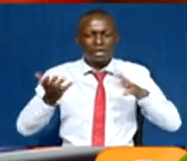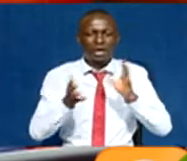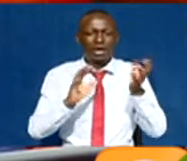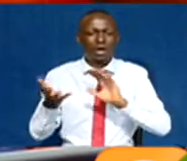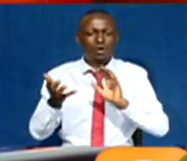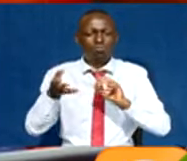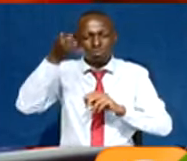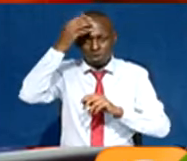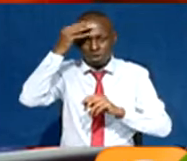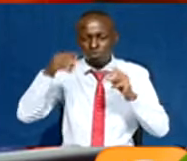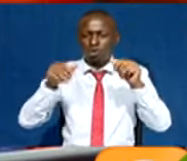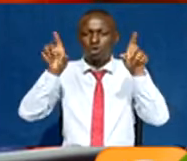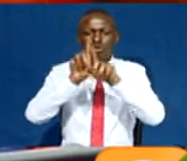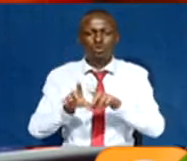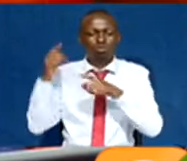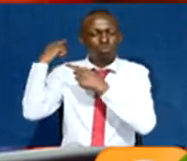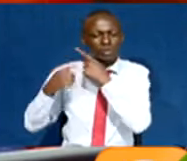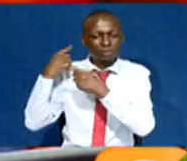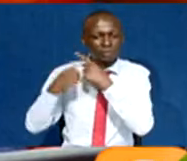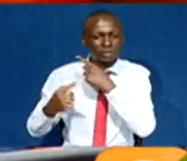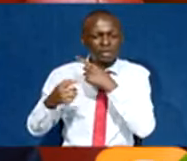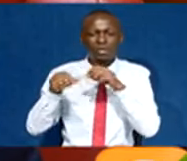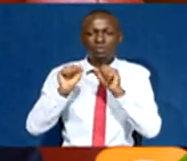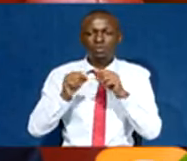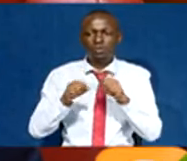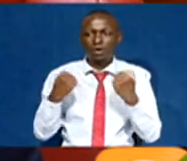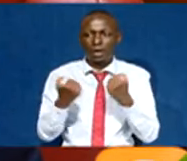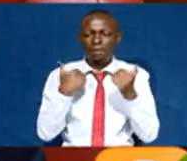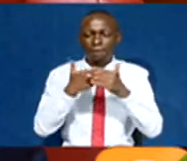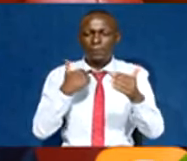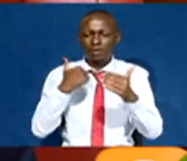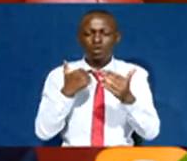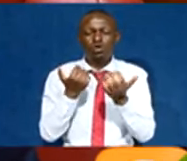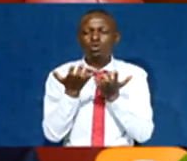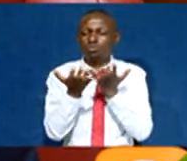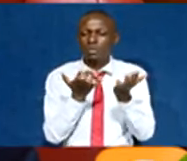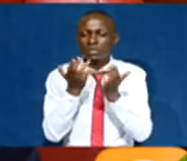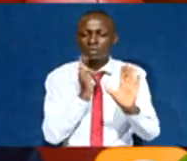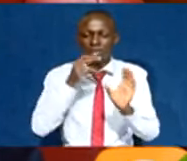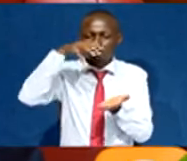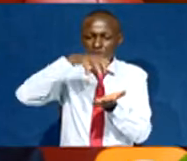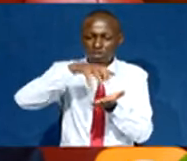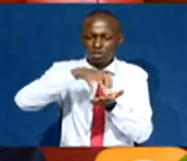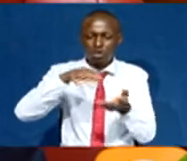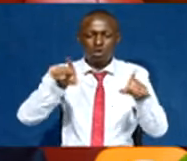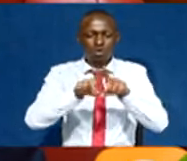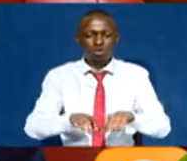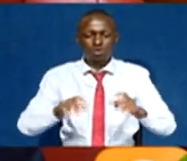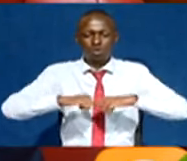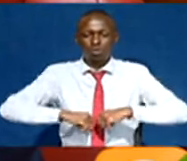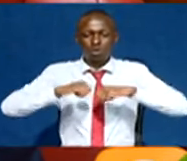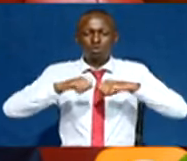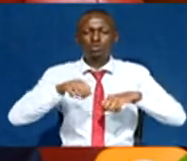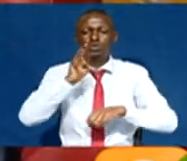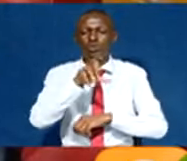qualifications and his only experience, which was being a former petrol station retailer, director at Ruaraka Choma Inn, and a former